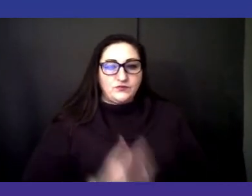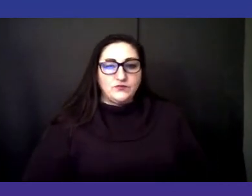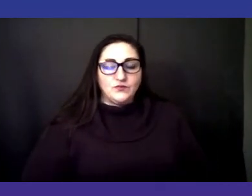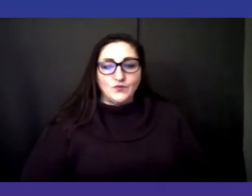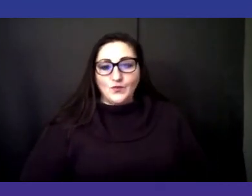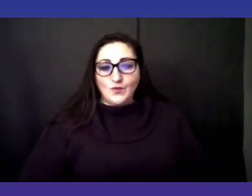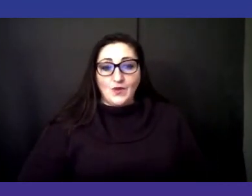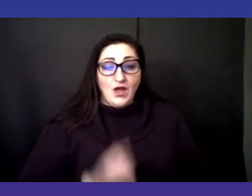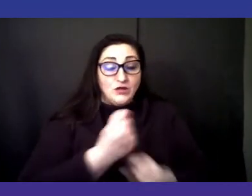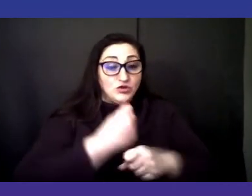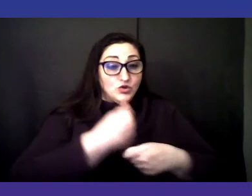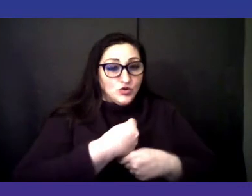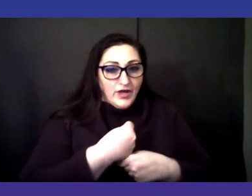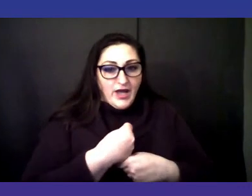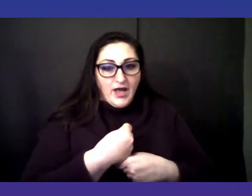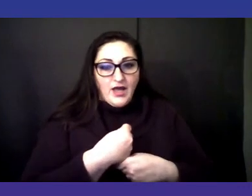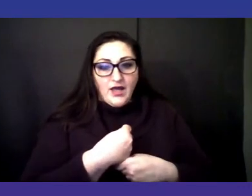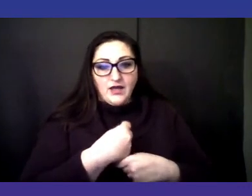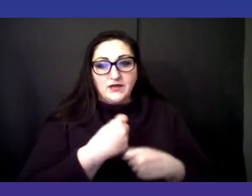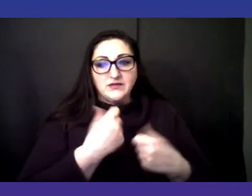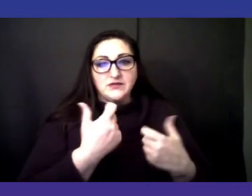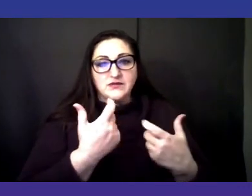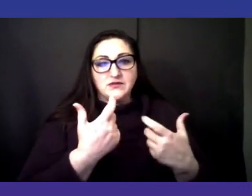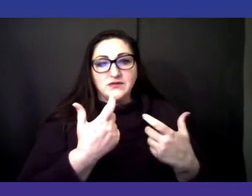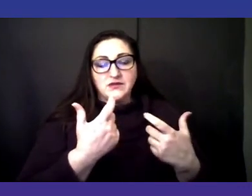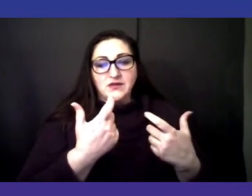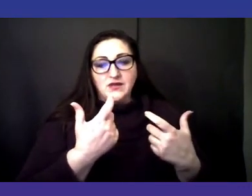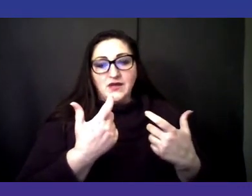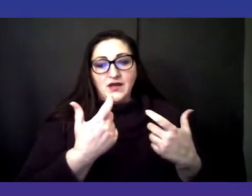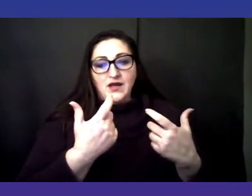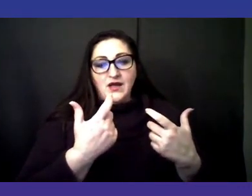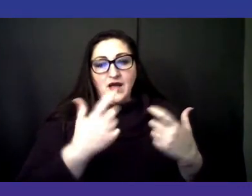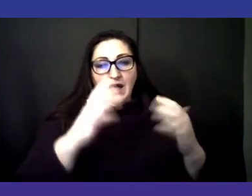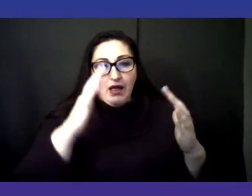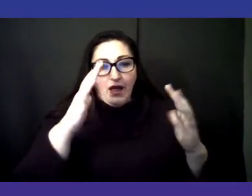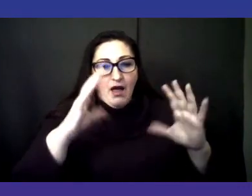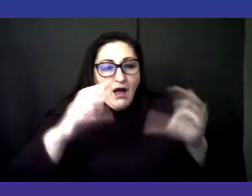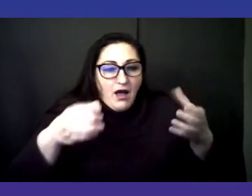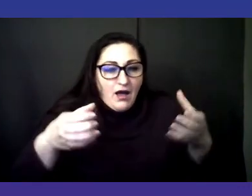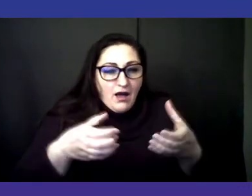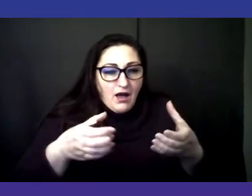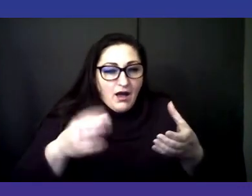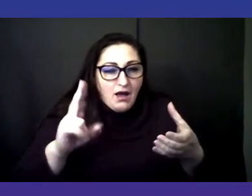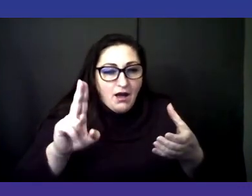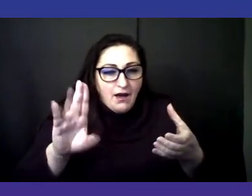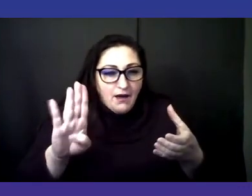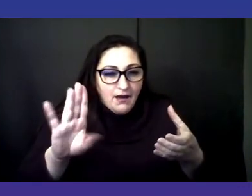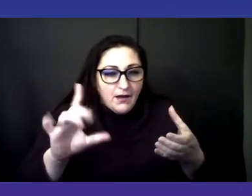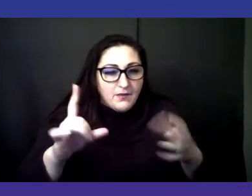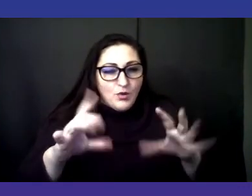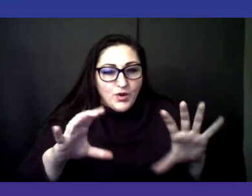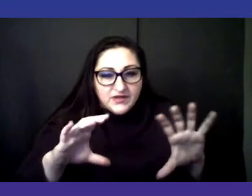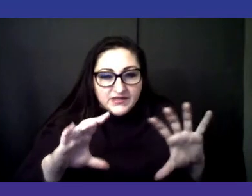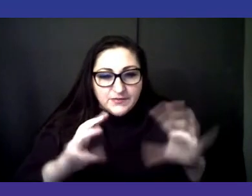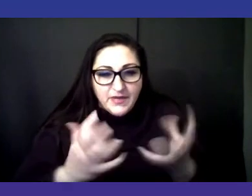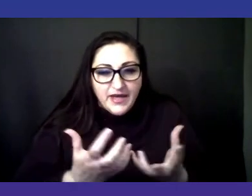could be, and that's part of your creative